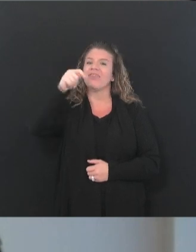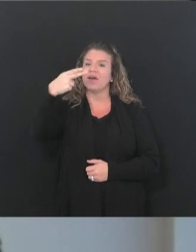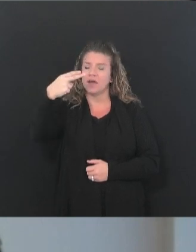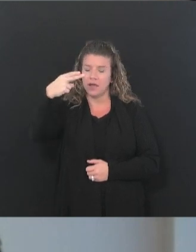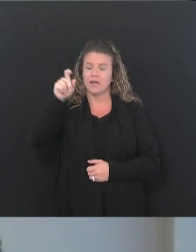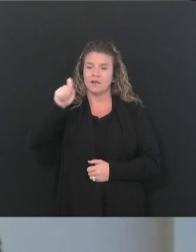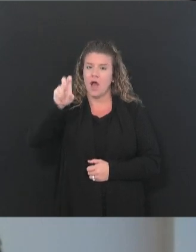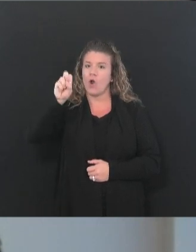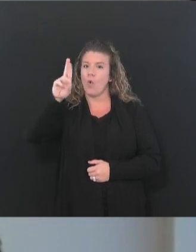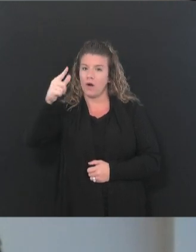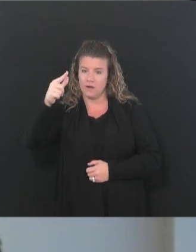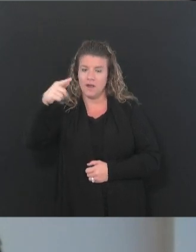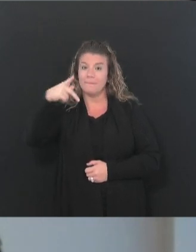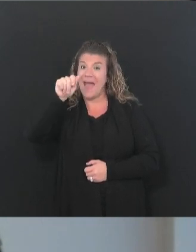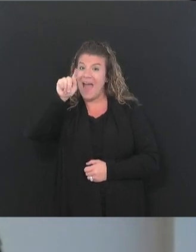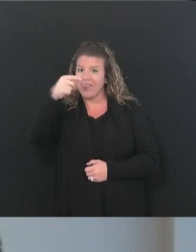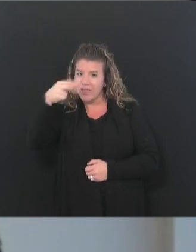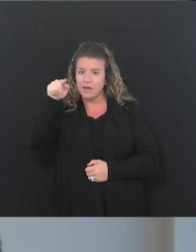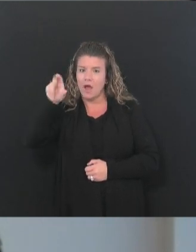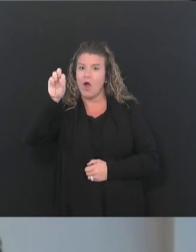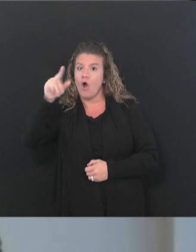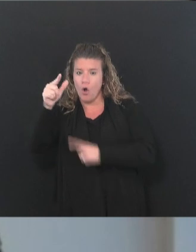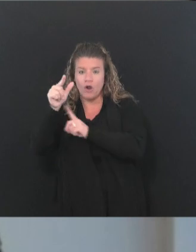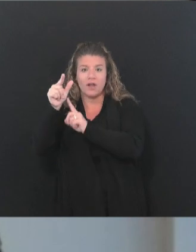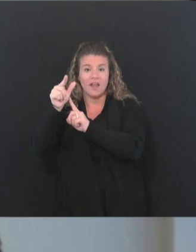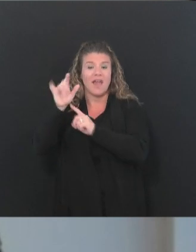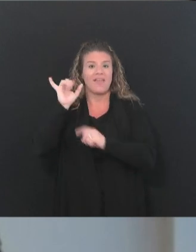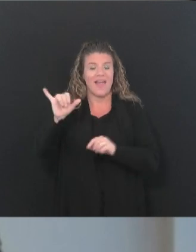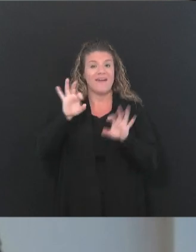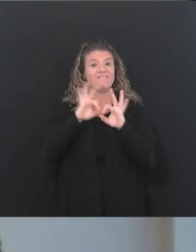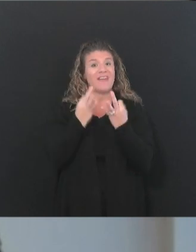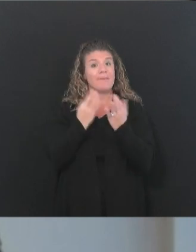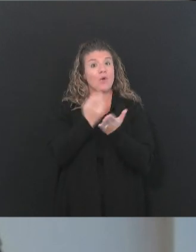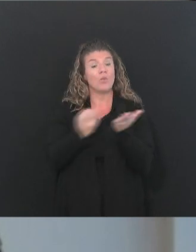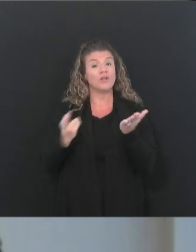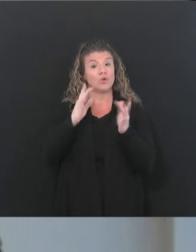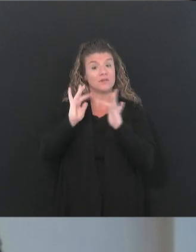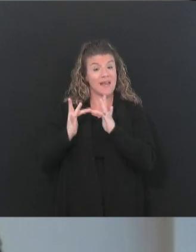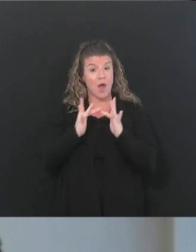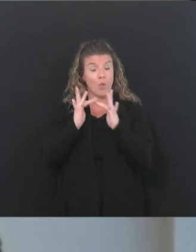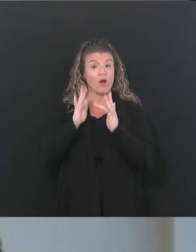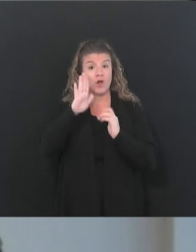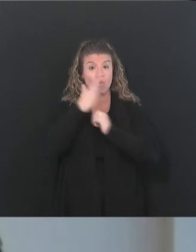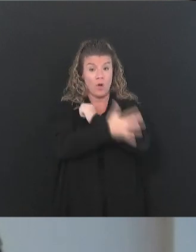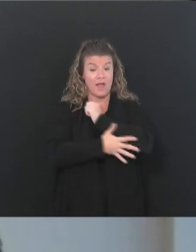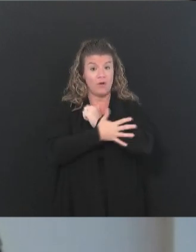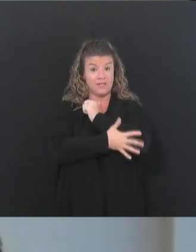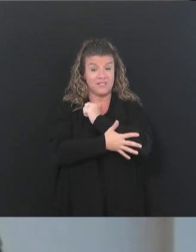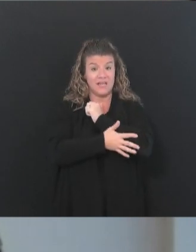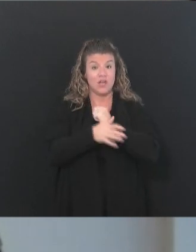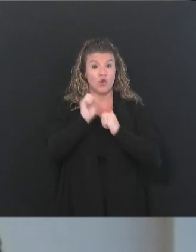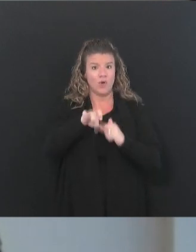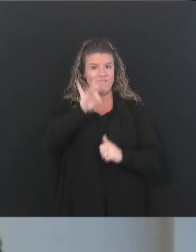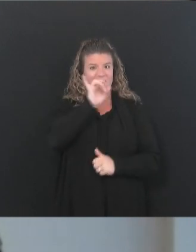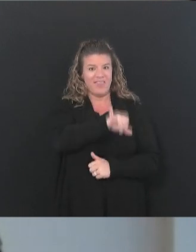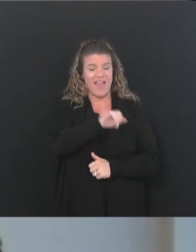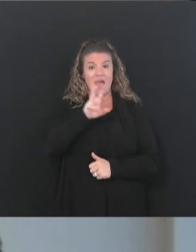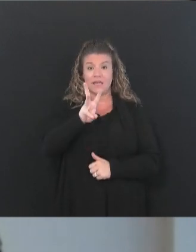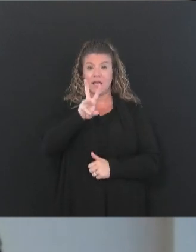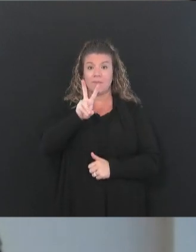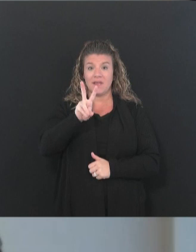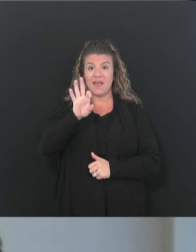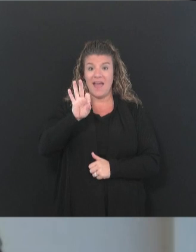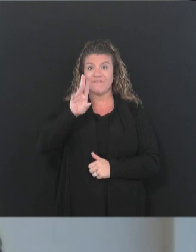wvpath.org. And also again, your Family Resource Network in counties, that is at